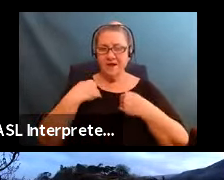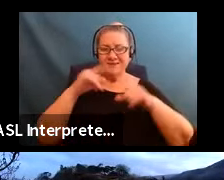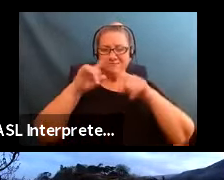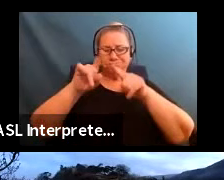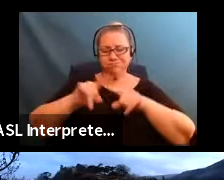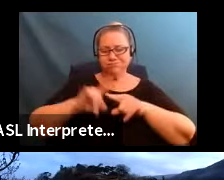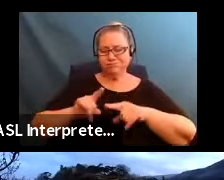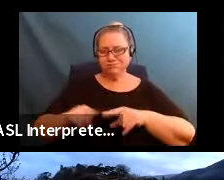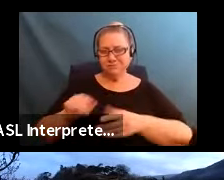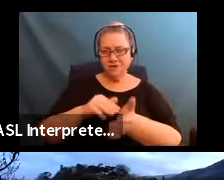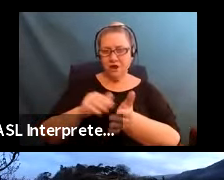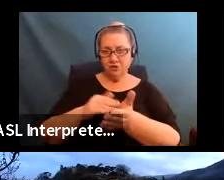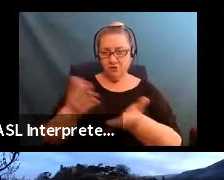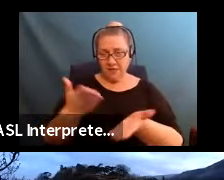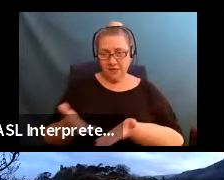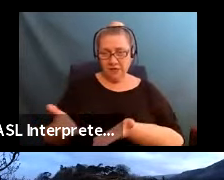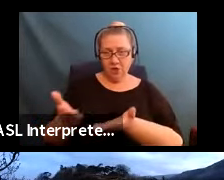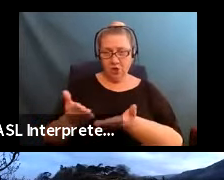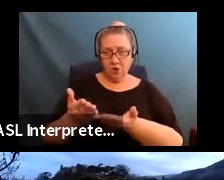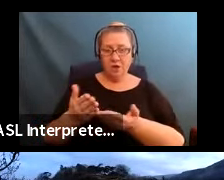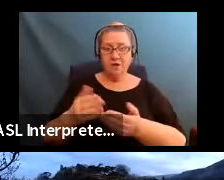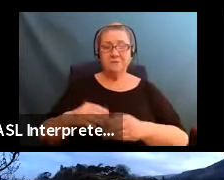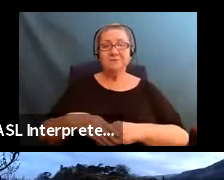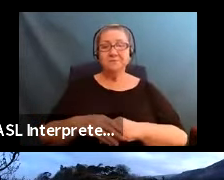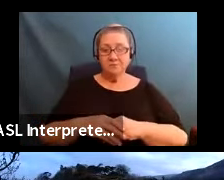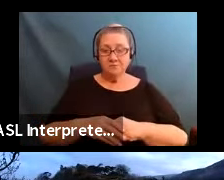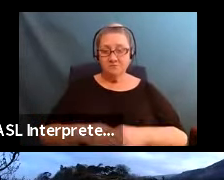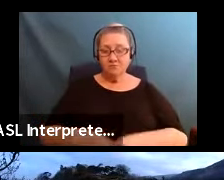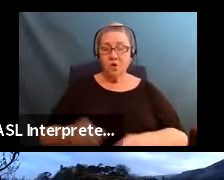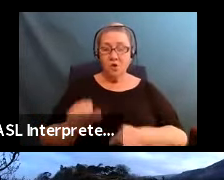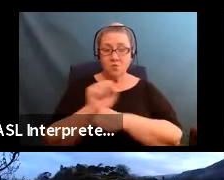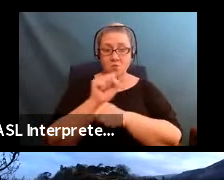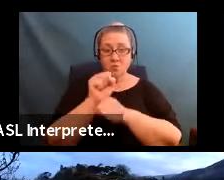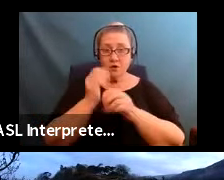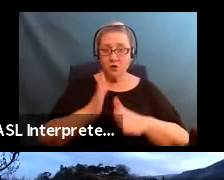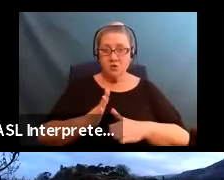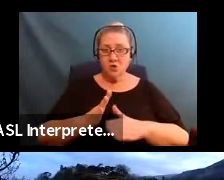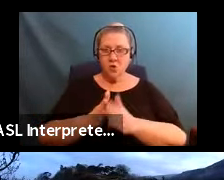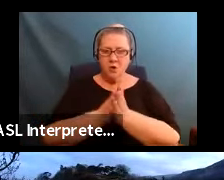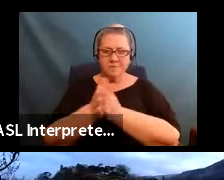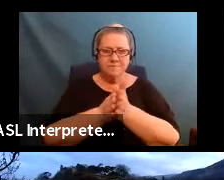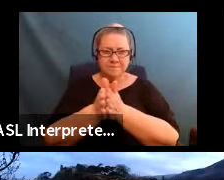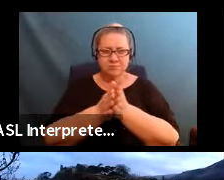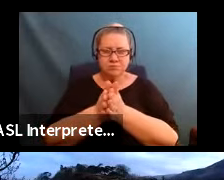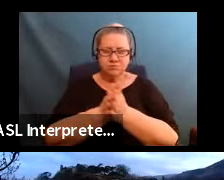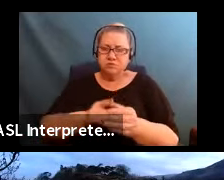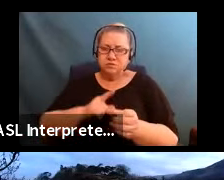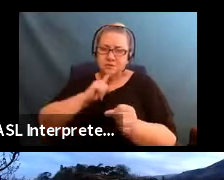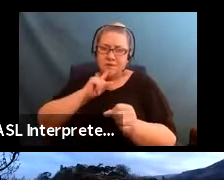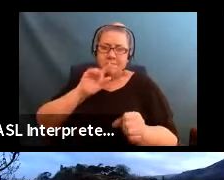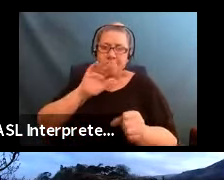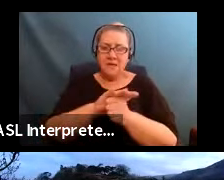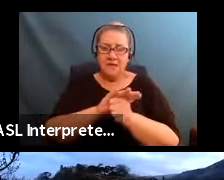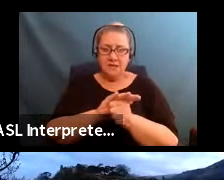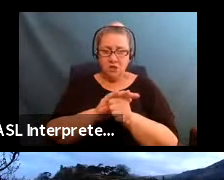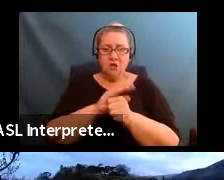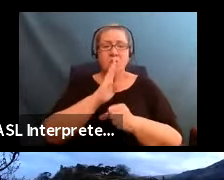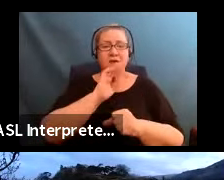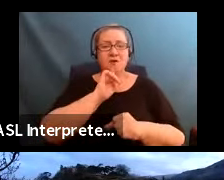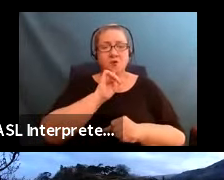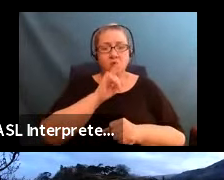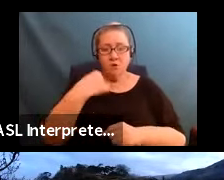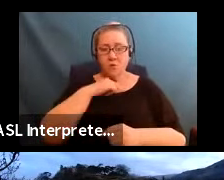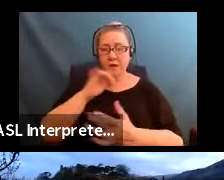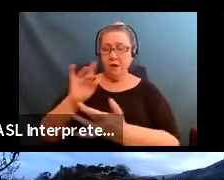the colleagues who are both passionate and committed to making sure that we are reaching the populations that we